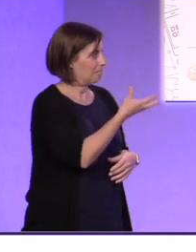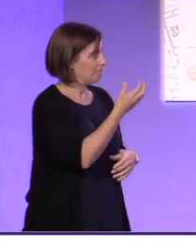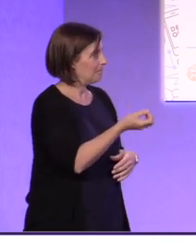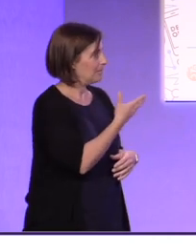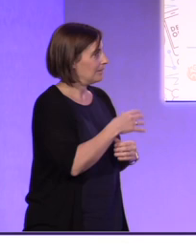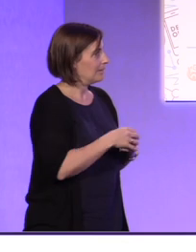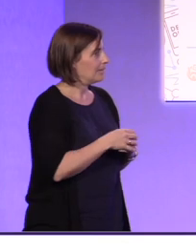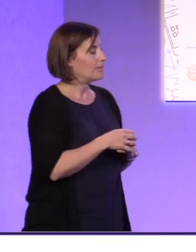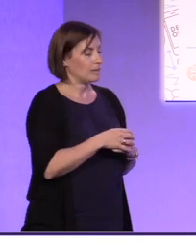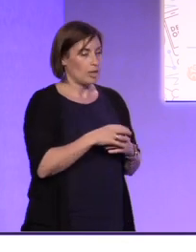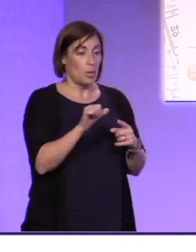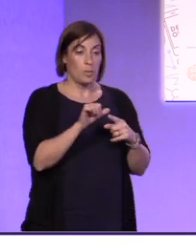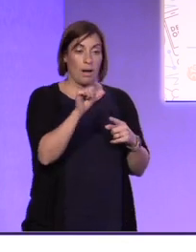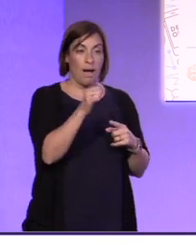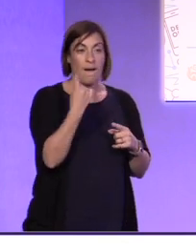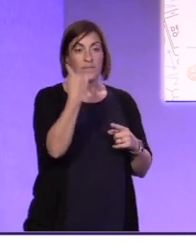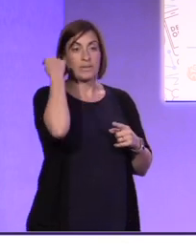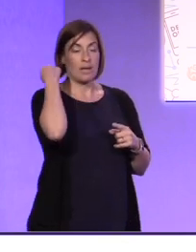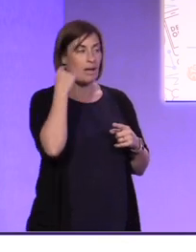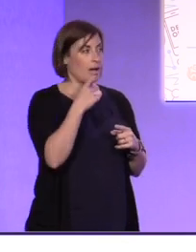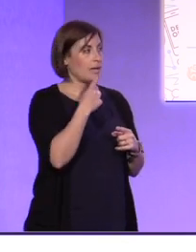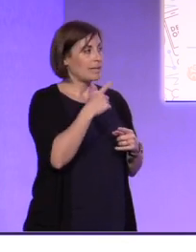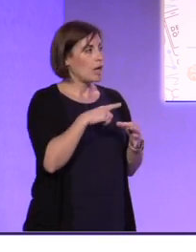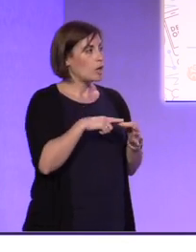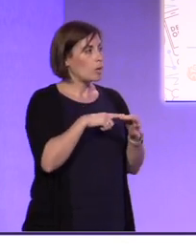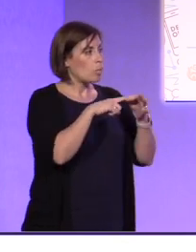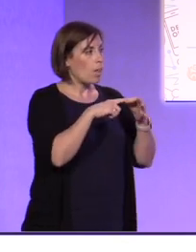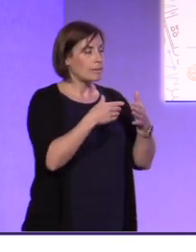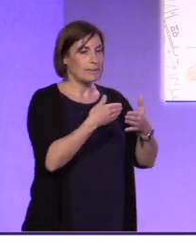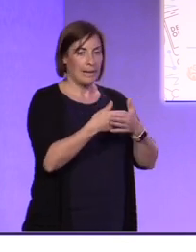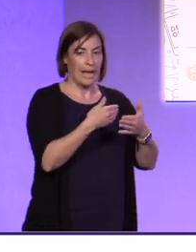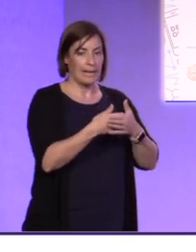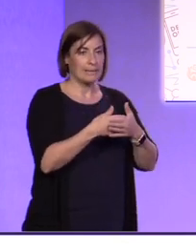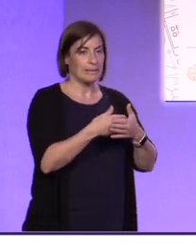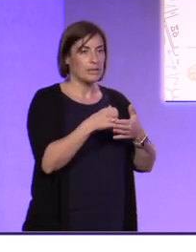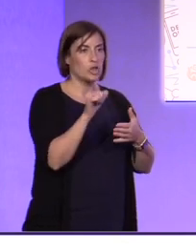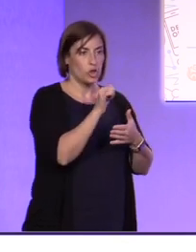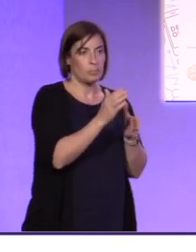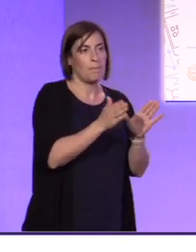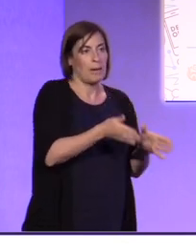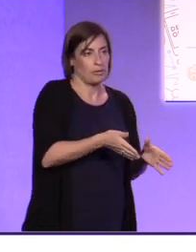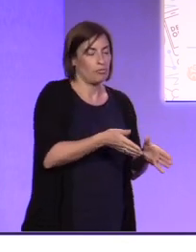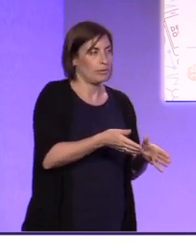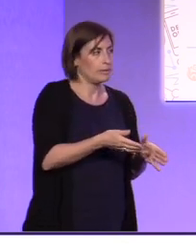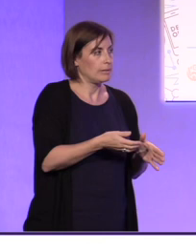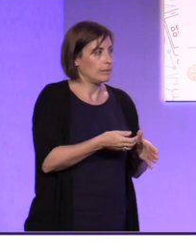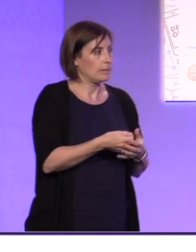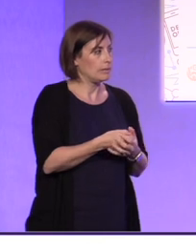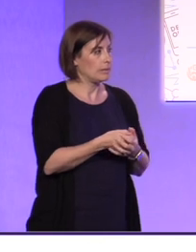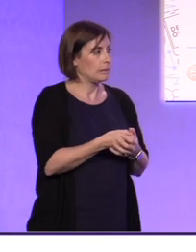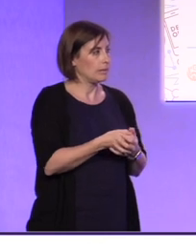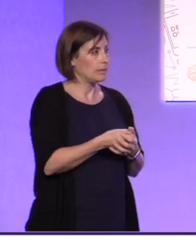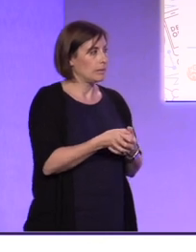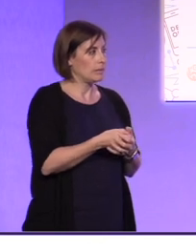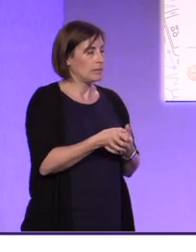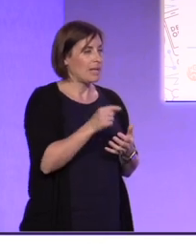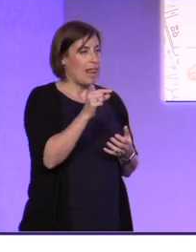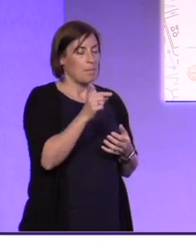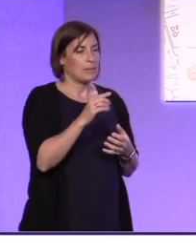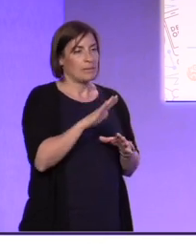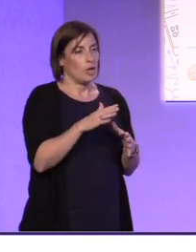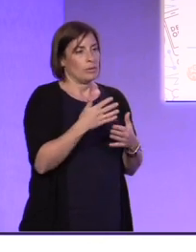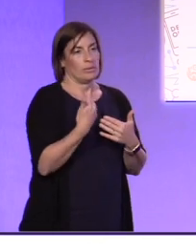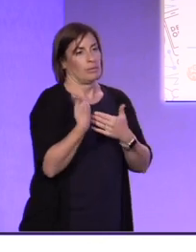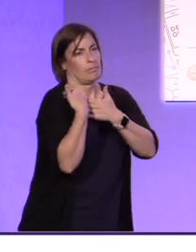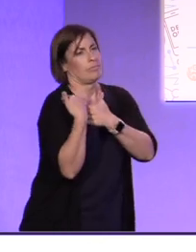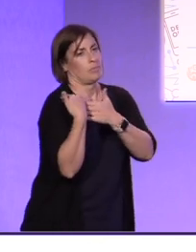After that incident, I started seeing quality gates as something that should be mandatory in every code base, and that it was a bit like irresponsible not to have them. But you know,